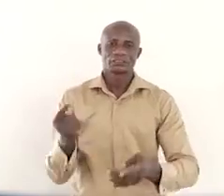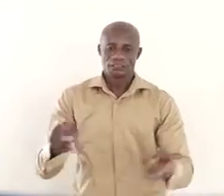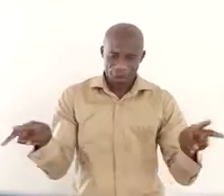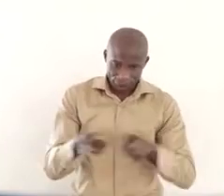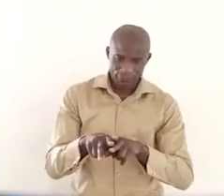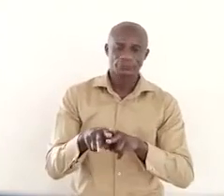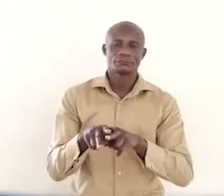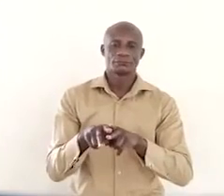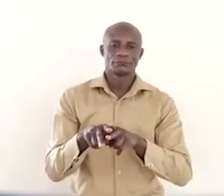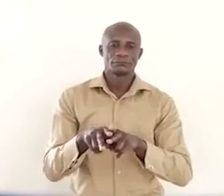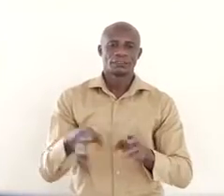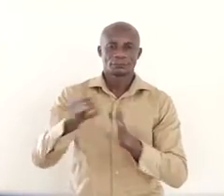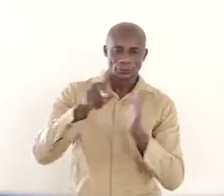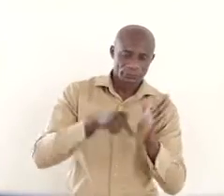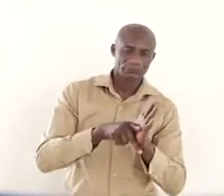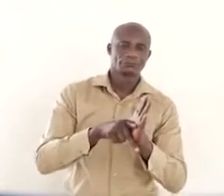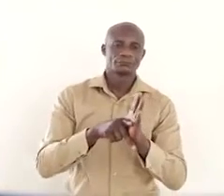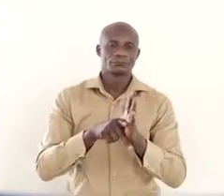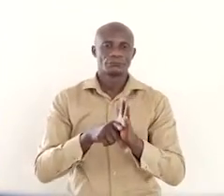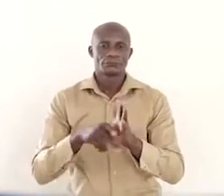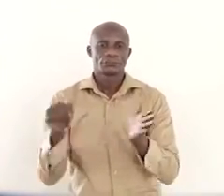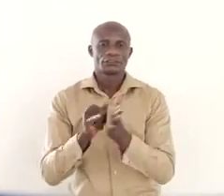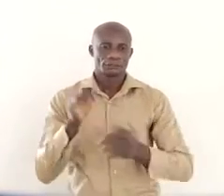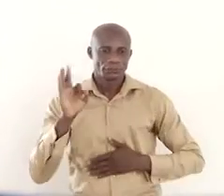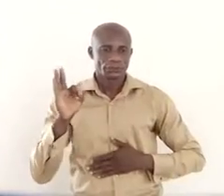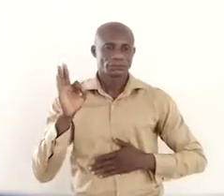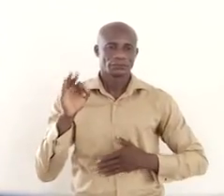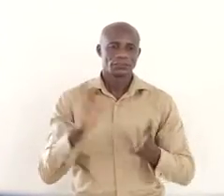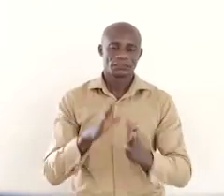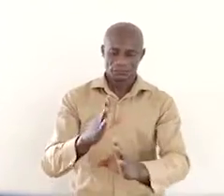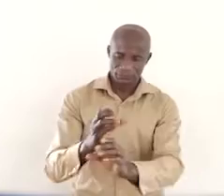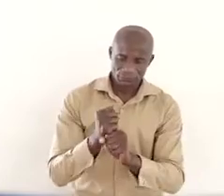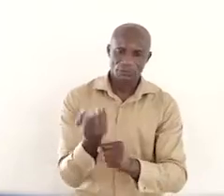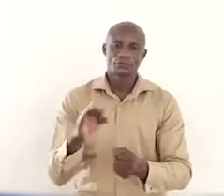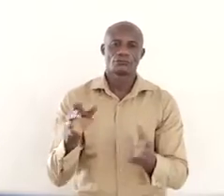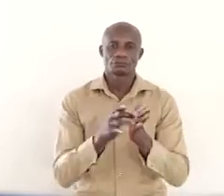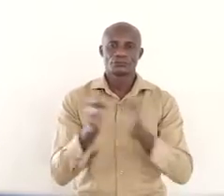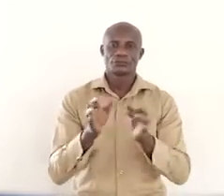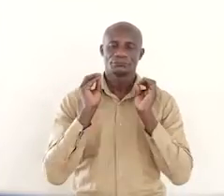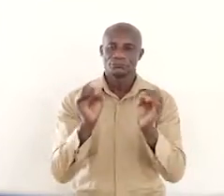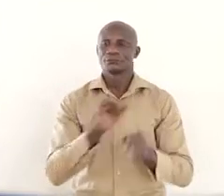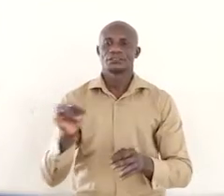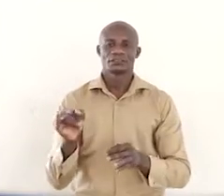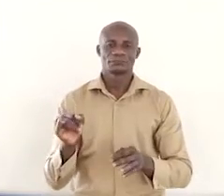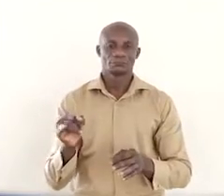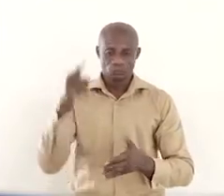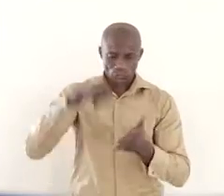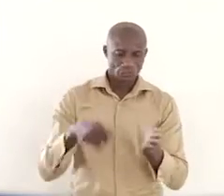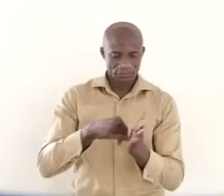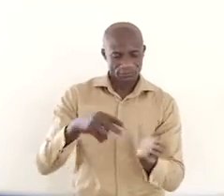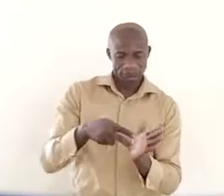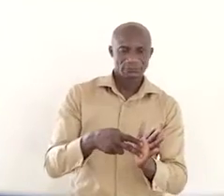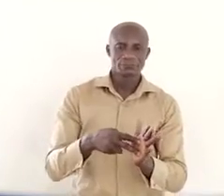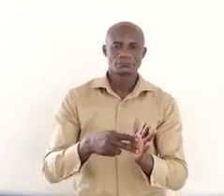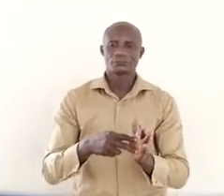the values and principles behind the Beatitudes that are the summary of Jesus' teaching, it means they make no sense. What